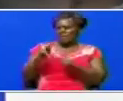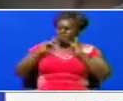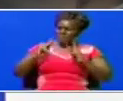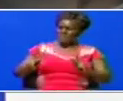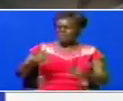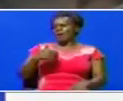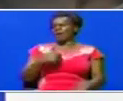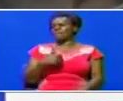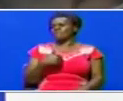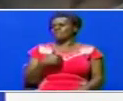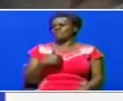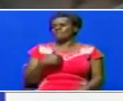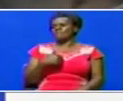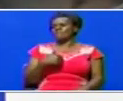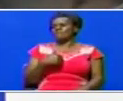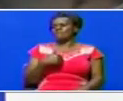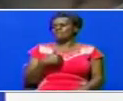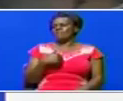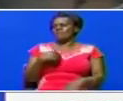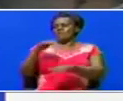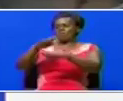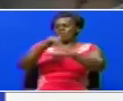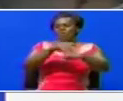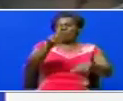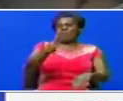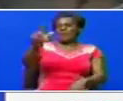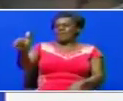peaceful. Let us reach out to one another.